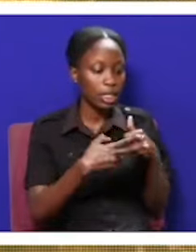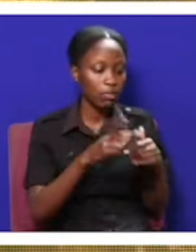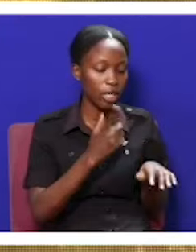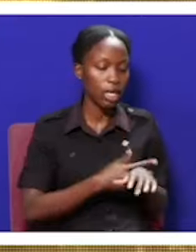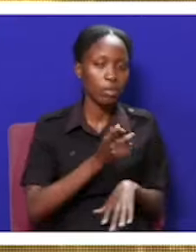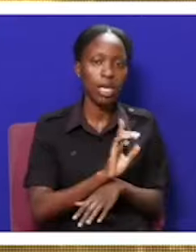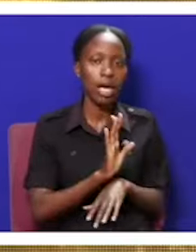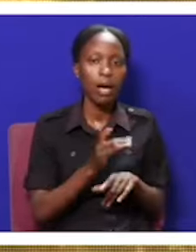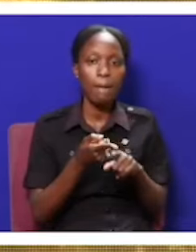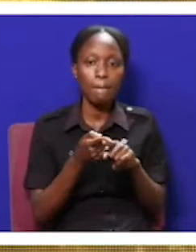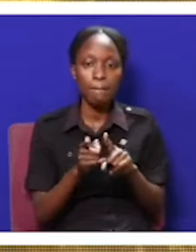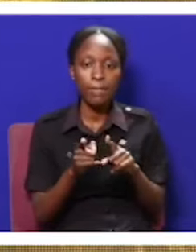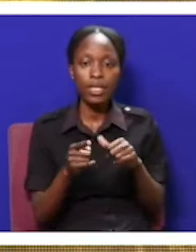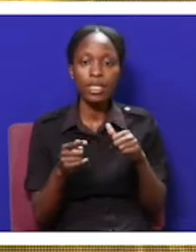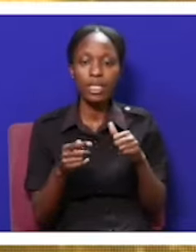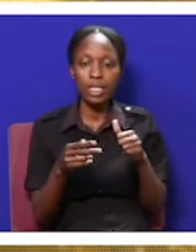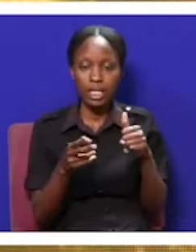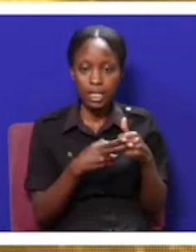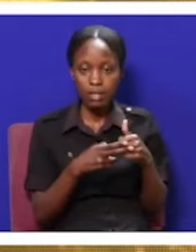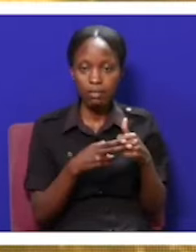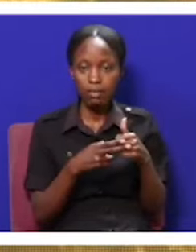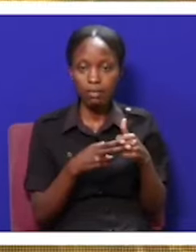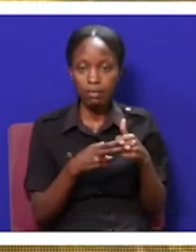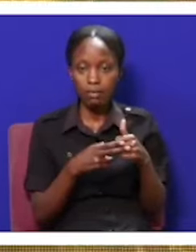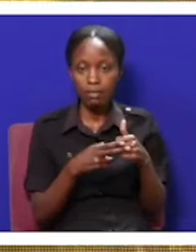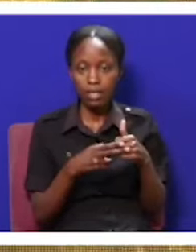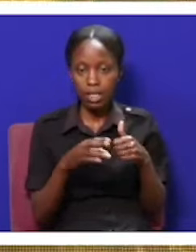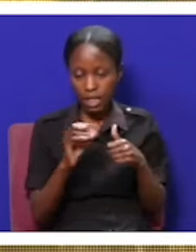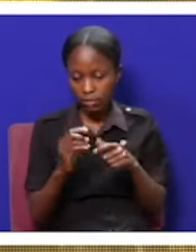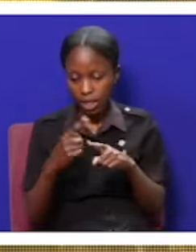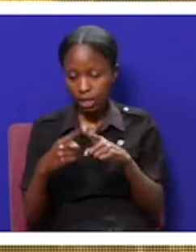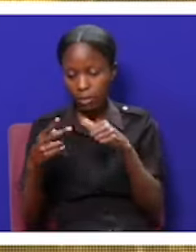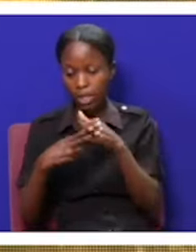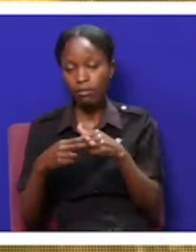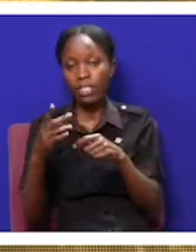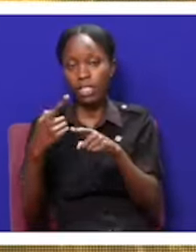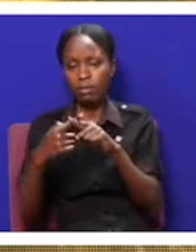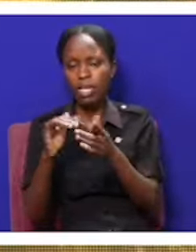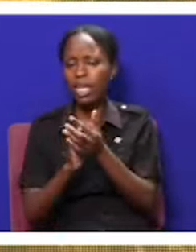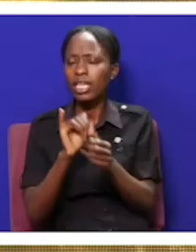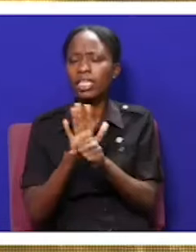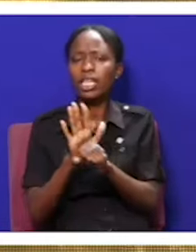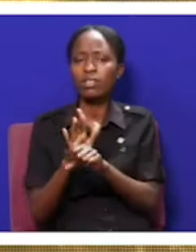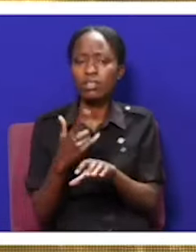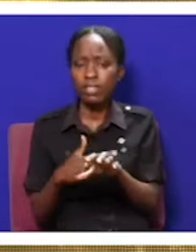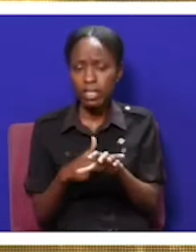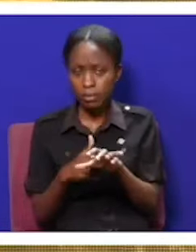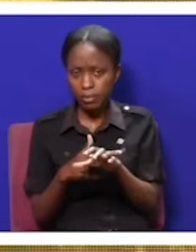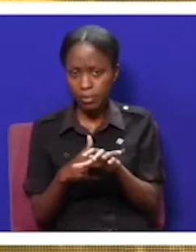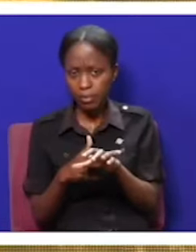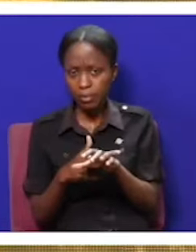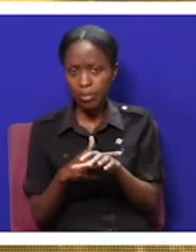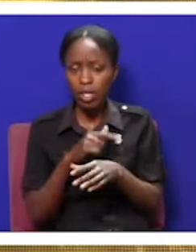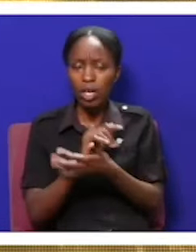times, but 77 times.'" Those are so many times, such that